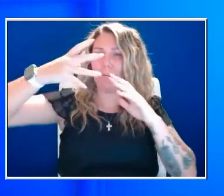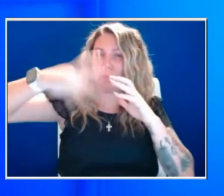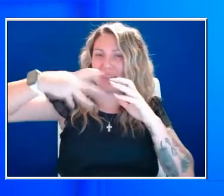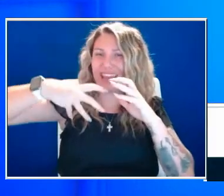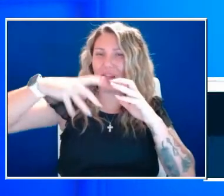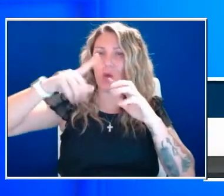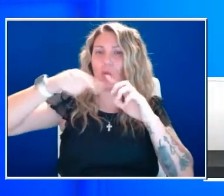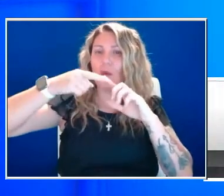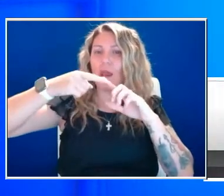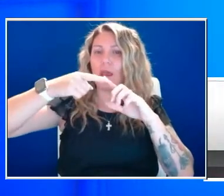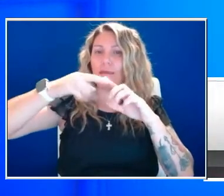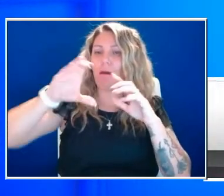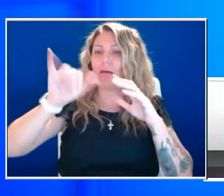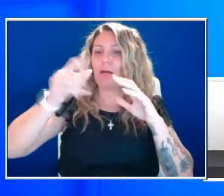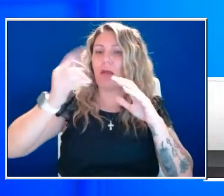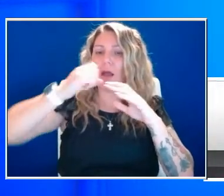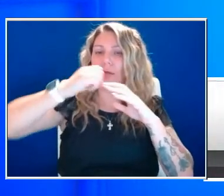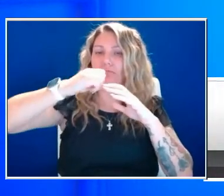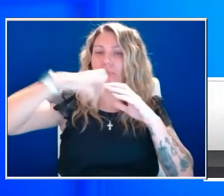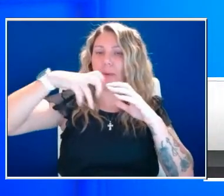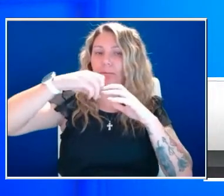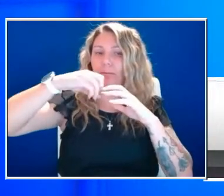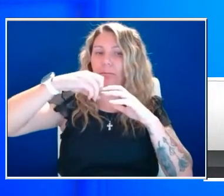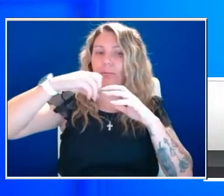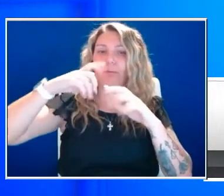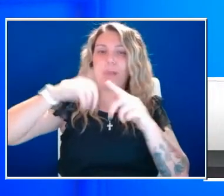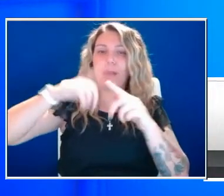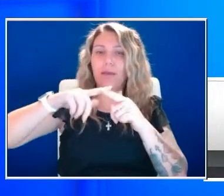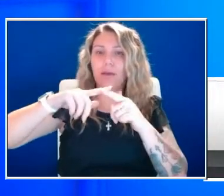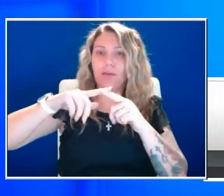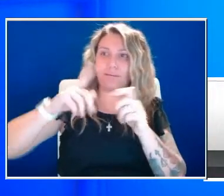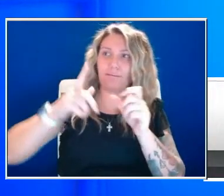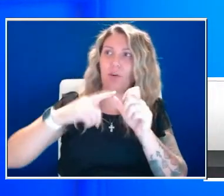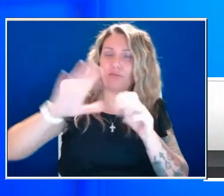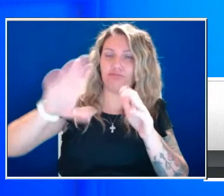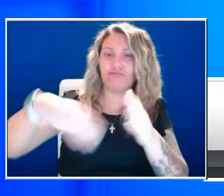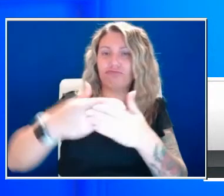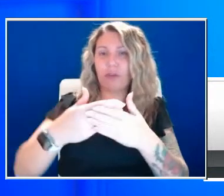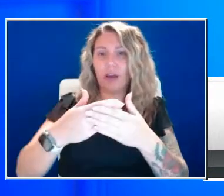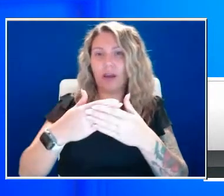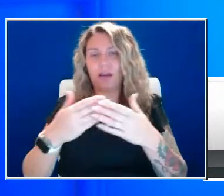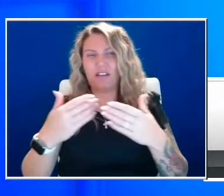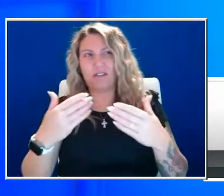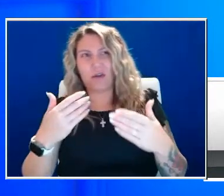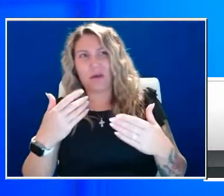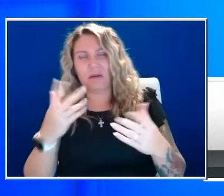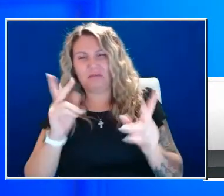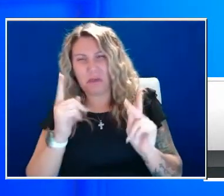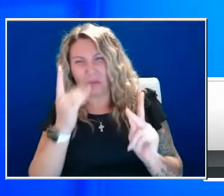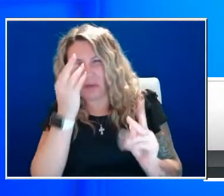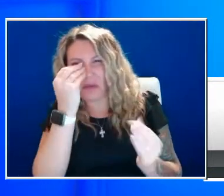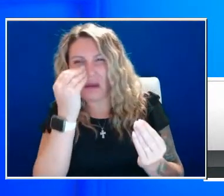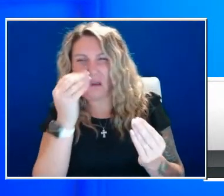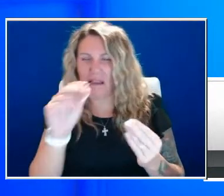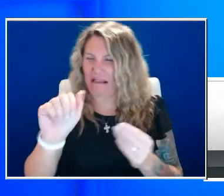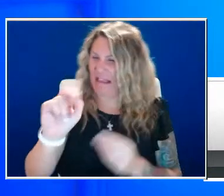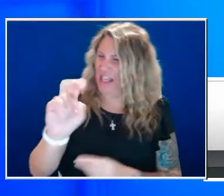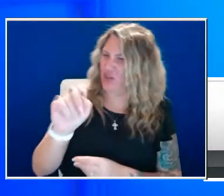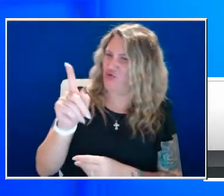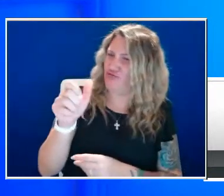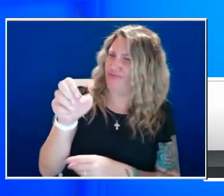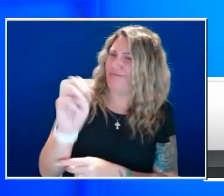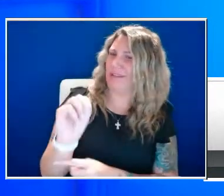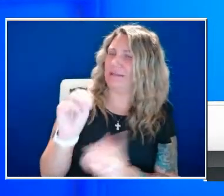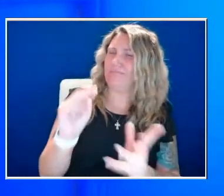concern was when she first came up that she had an aneurysm. And although as I was looking at the scans, I thought to myself, you know, I still